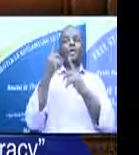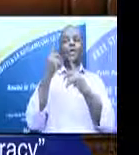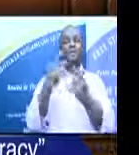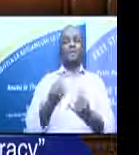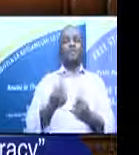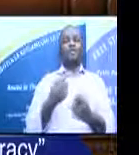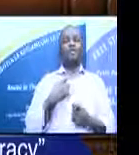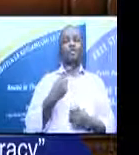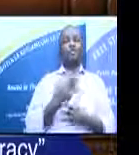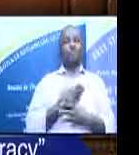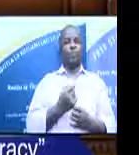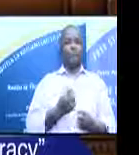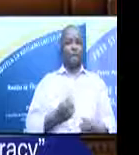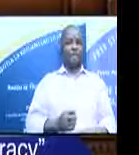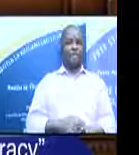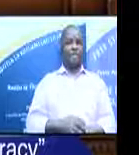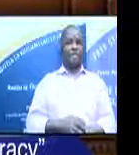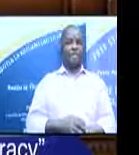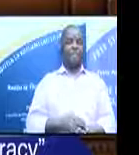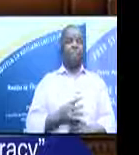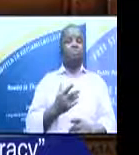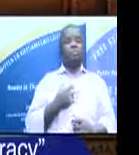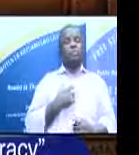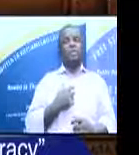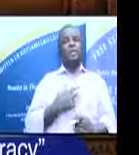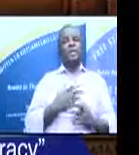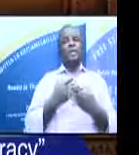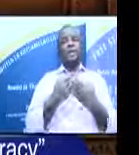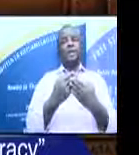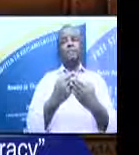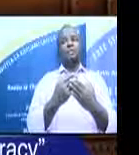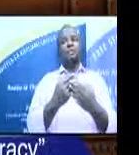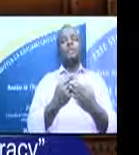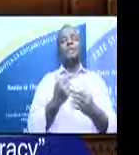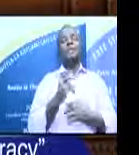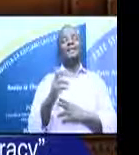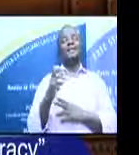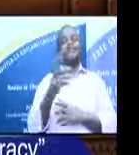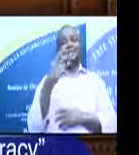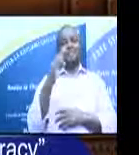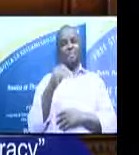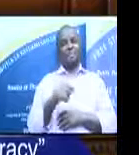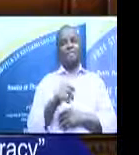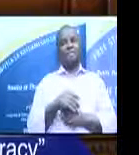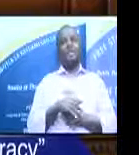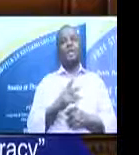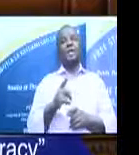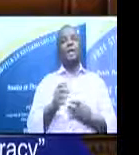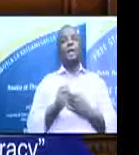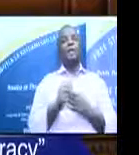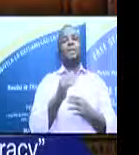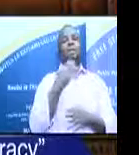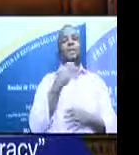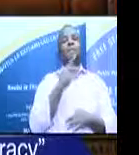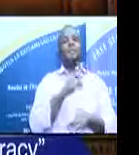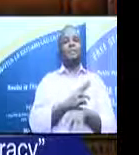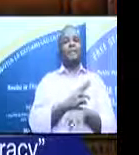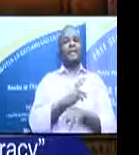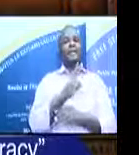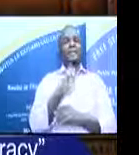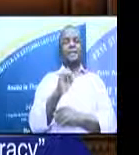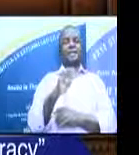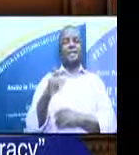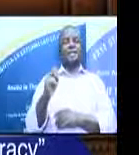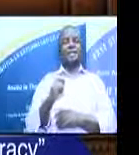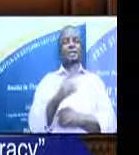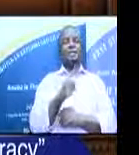vigilance. And we would like to take this opportunity to thank the ANC-led government led by Mrs.